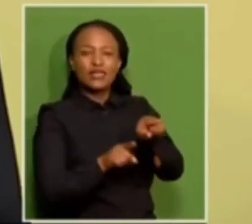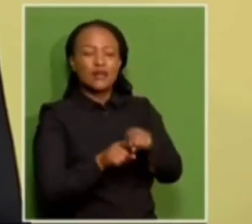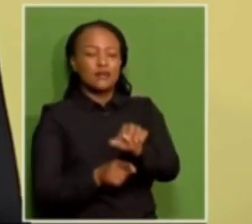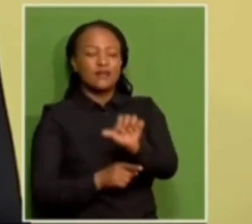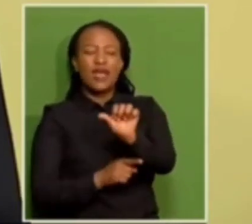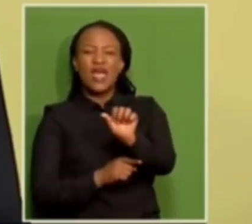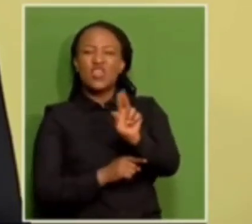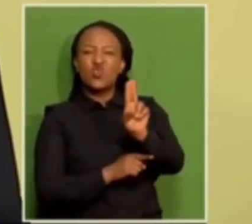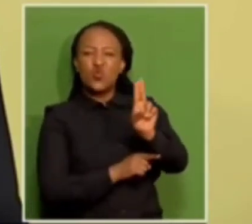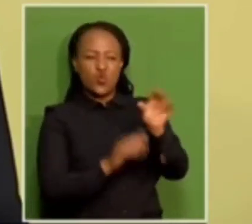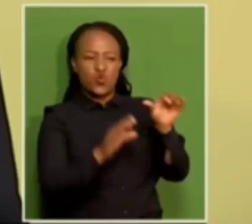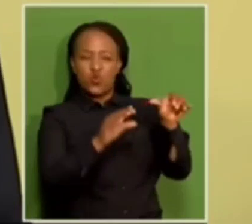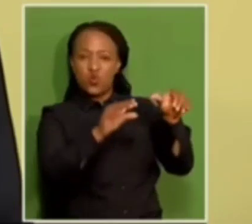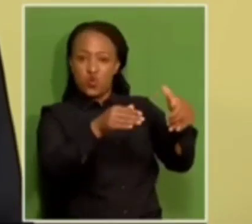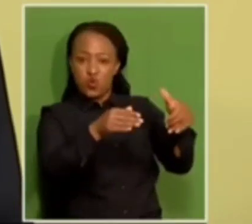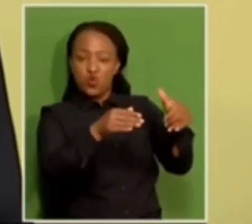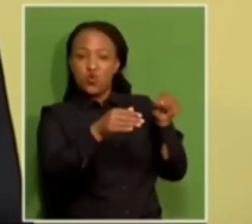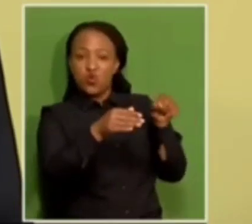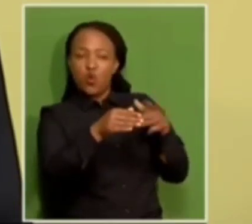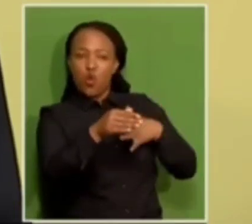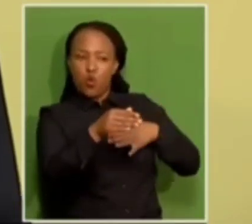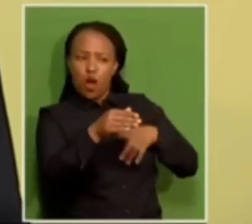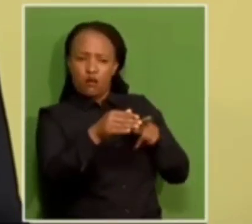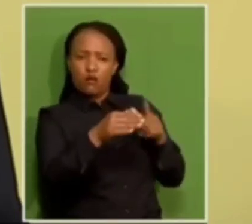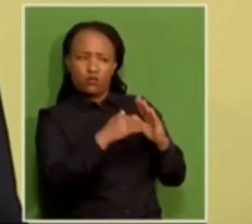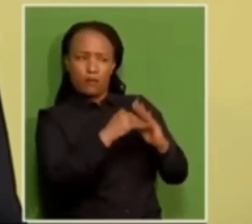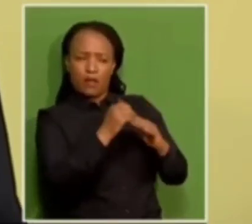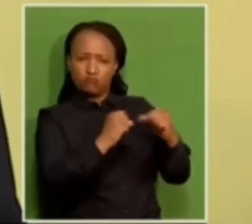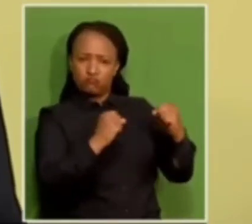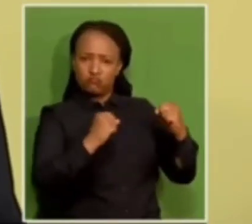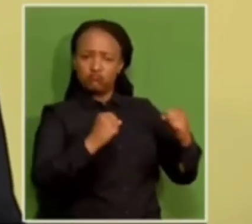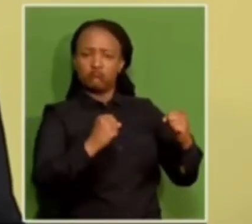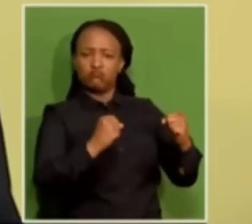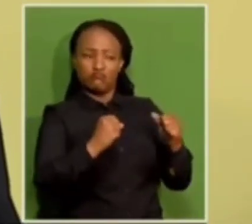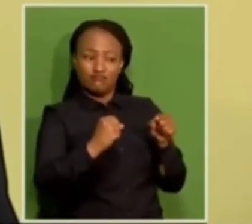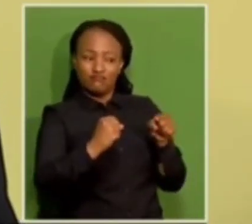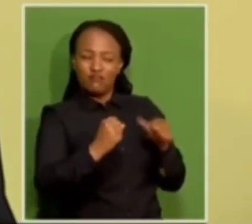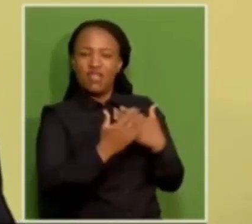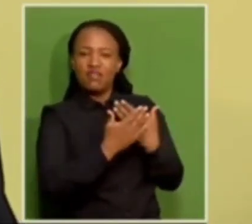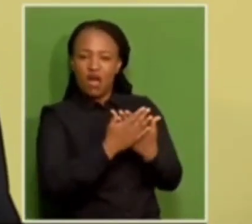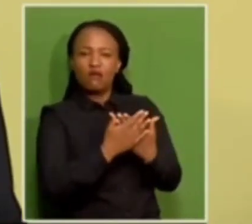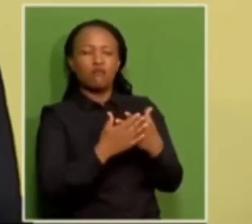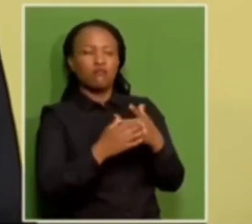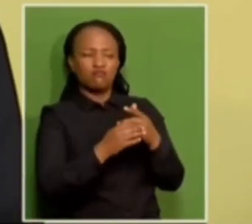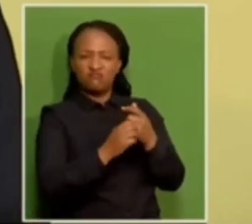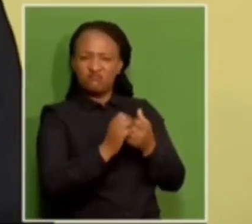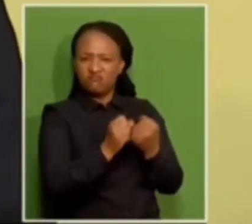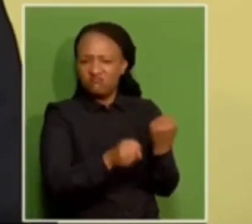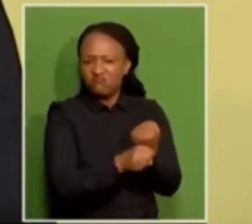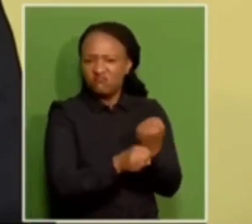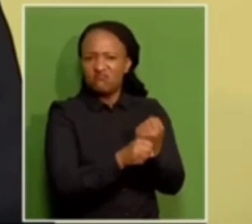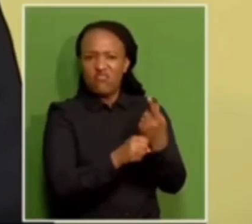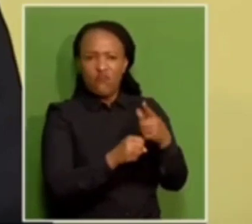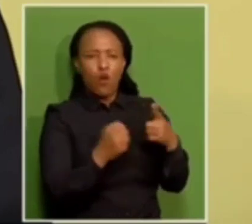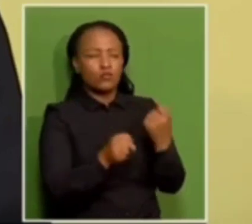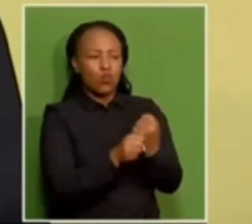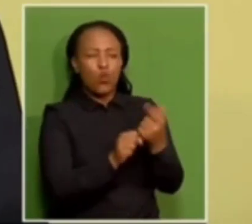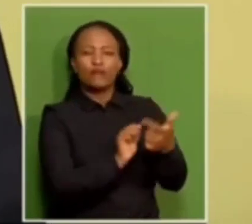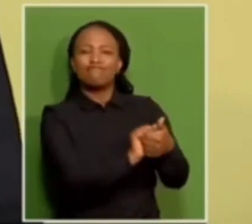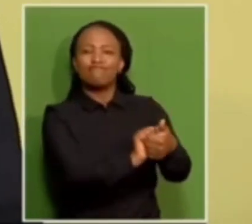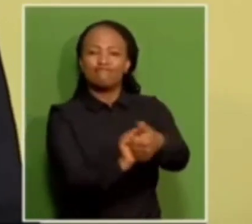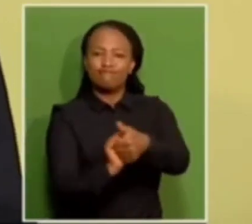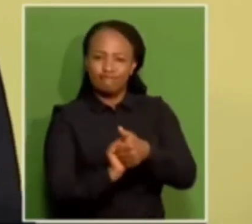African Union so that it increases its capacity to support the achievement of Greater integration